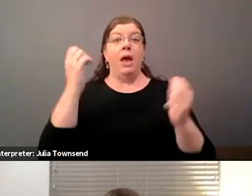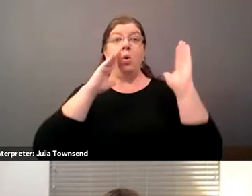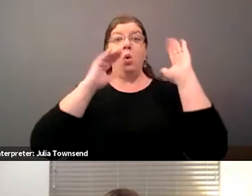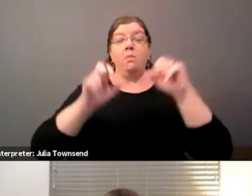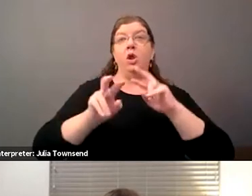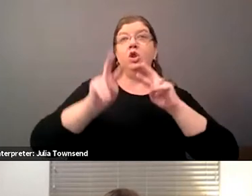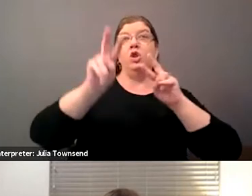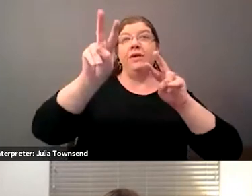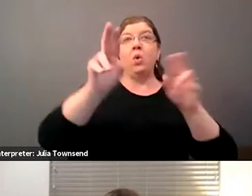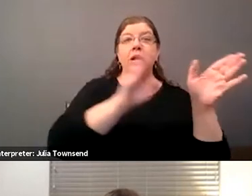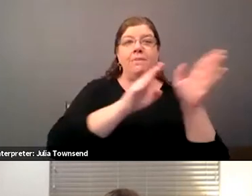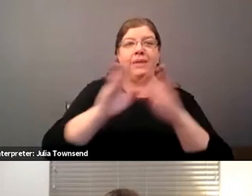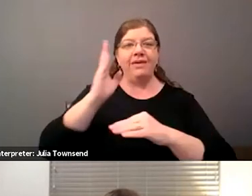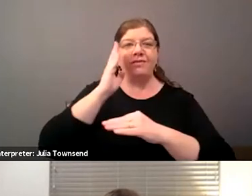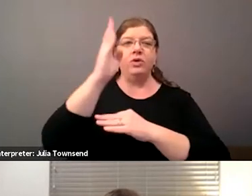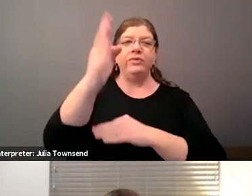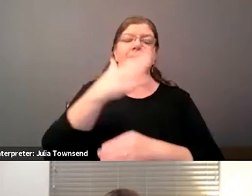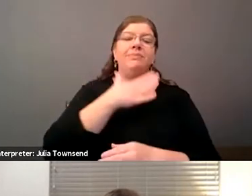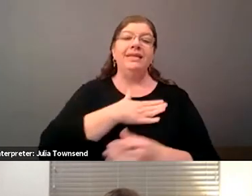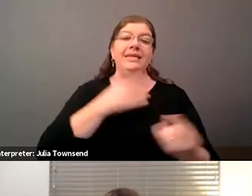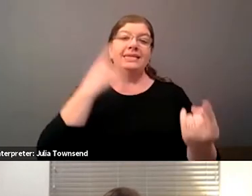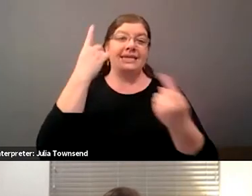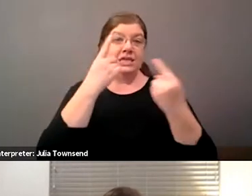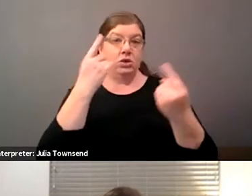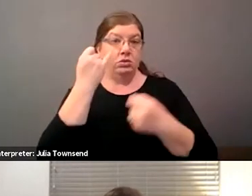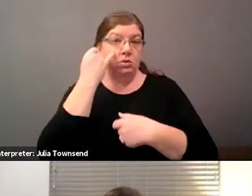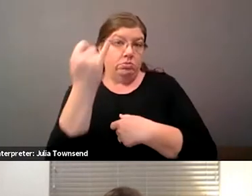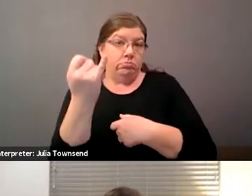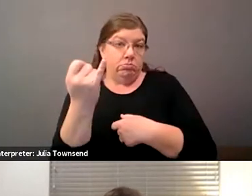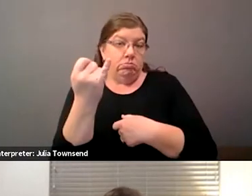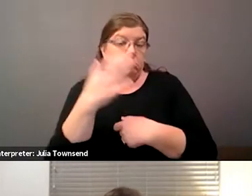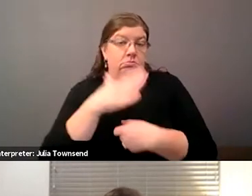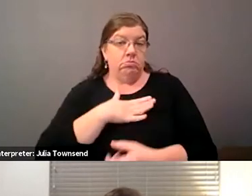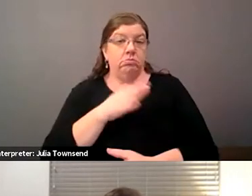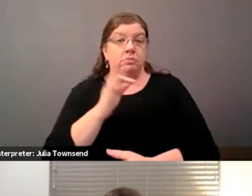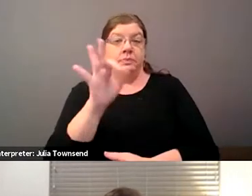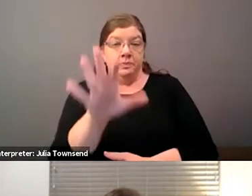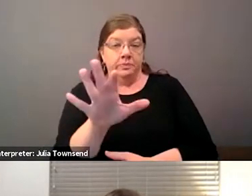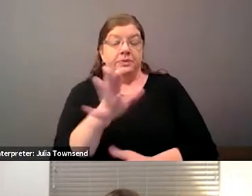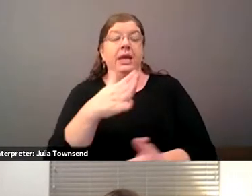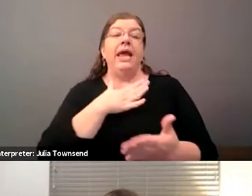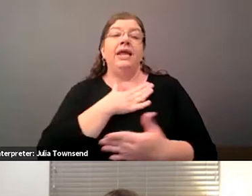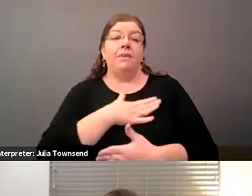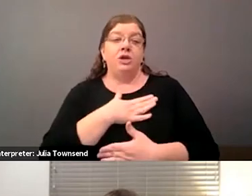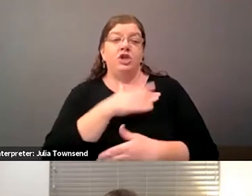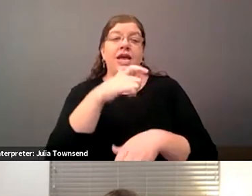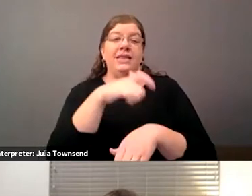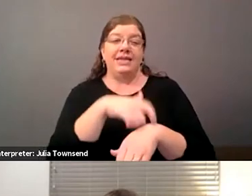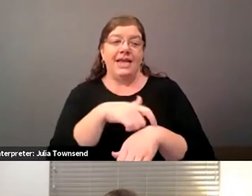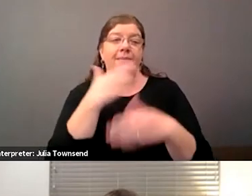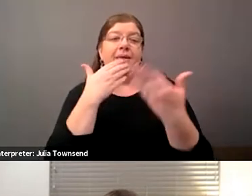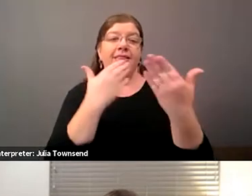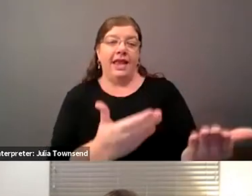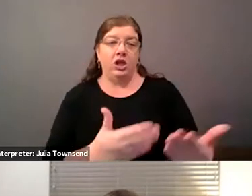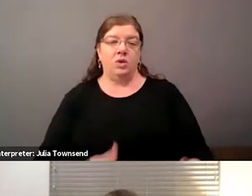plan for the future please consider these thoughts and i appreciate the time